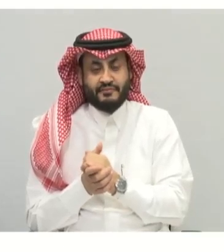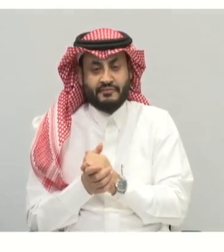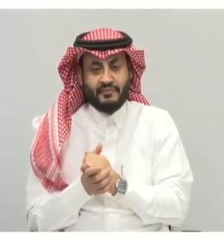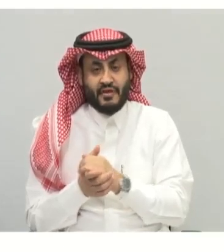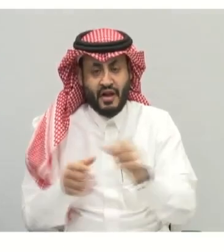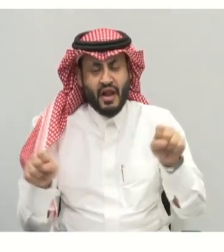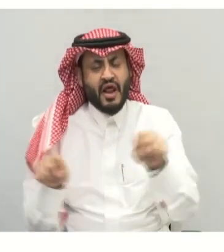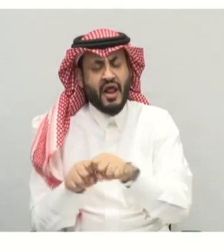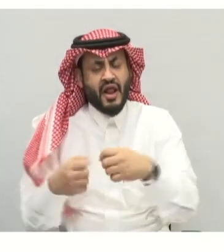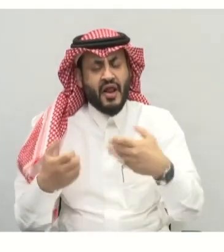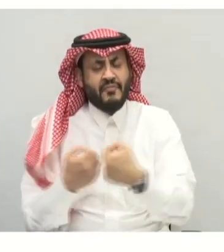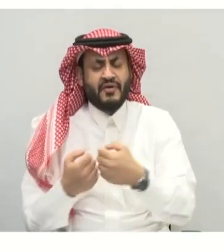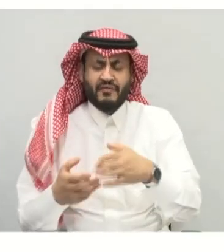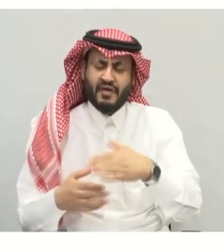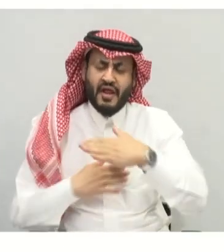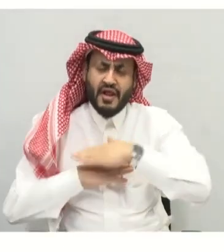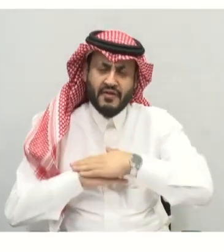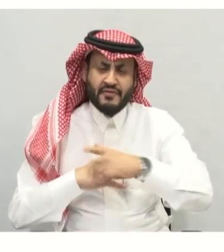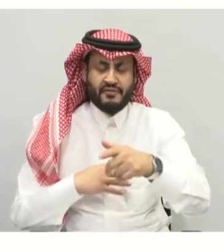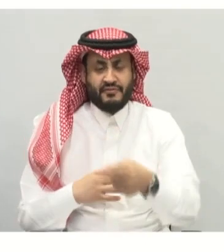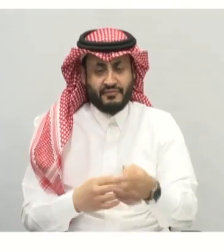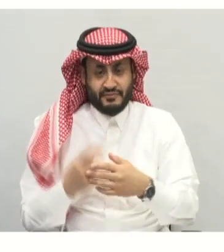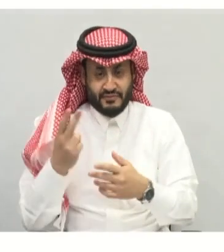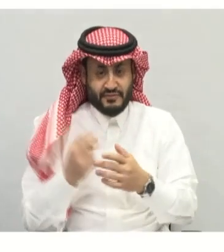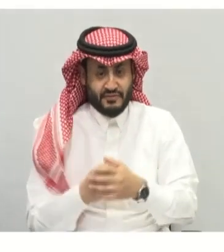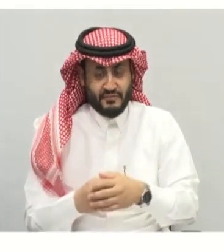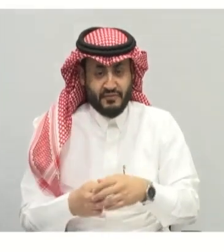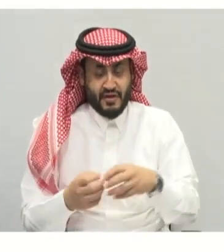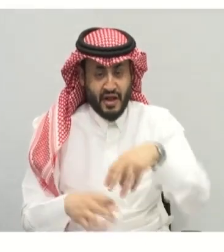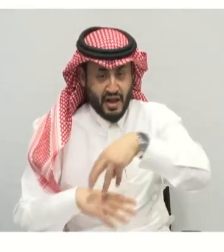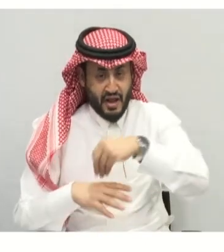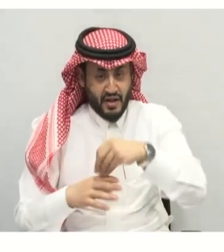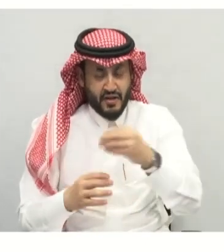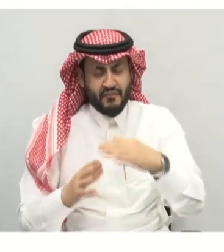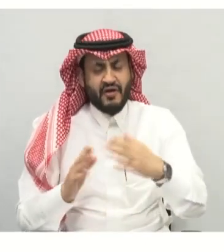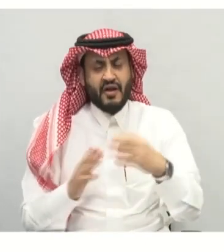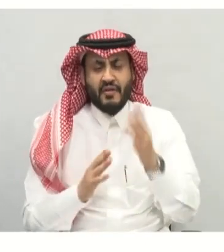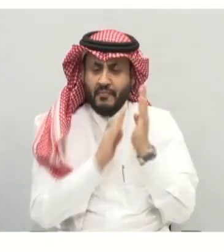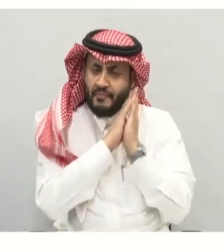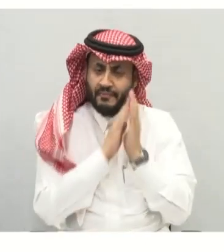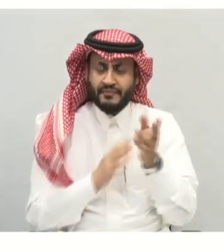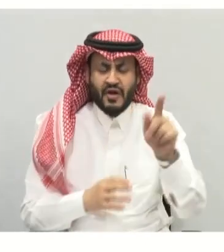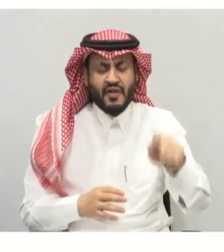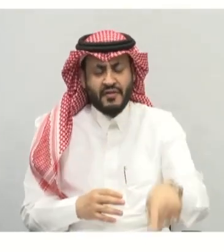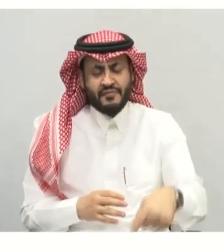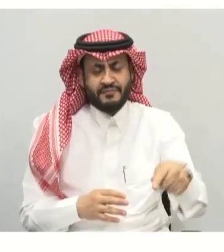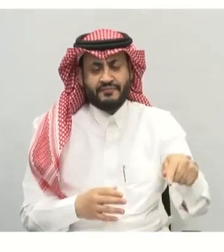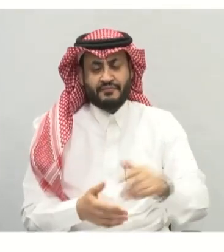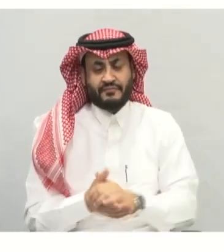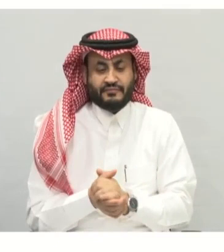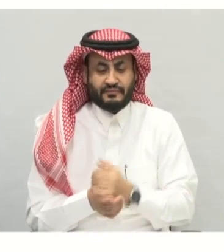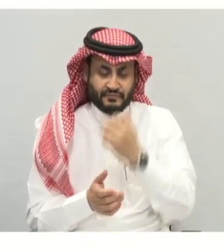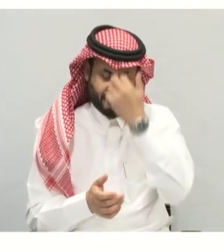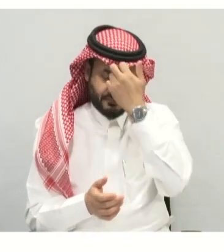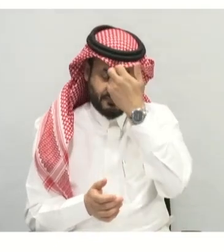and it's good idea to take a break when you are in the Mediterranean countries and so on so this is how can